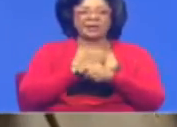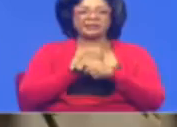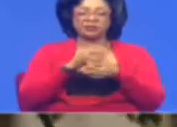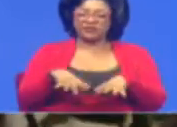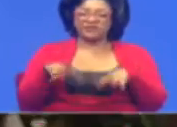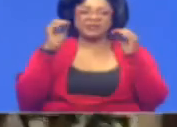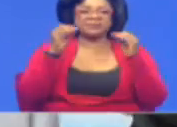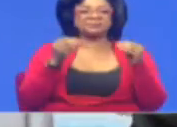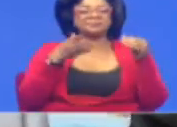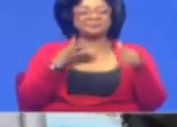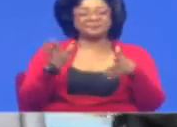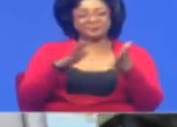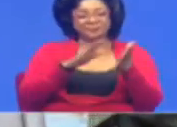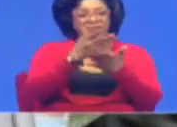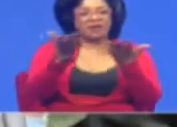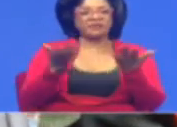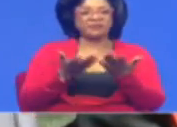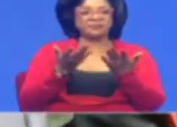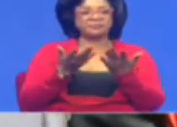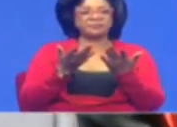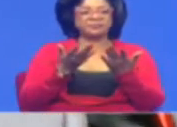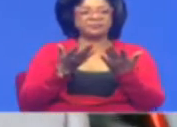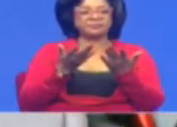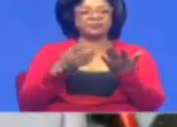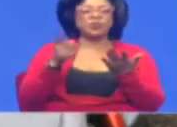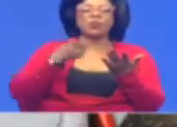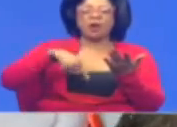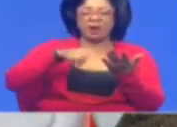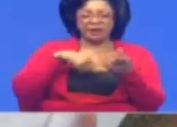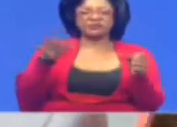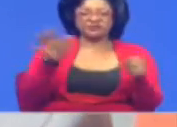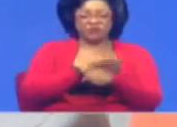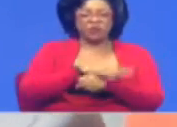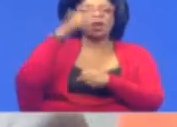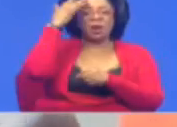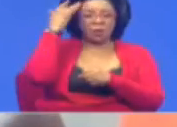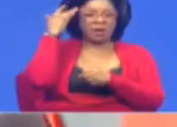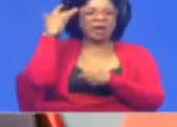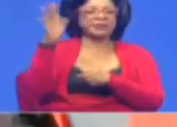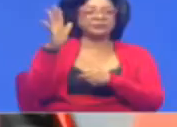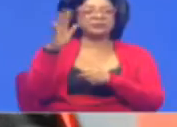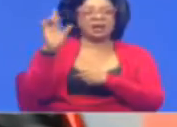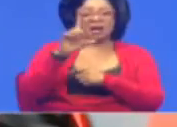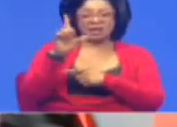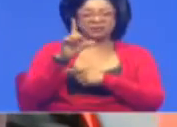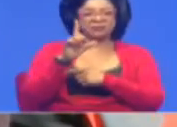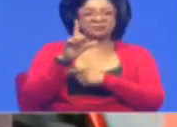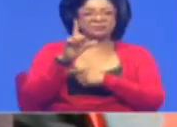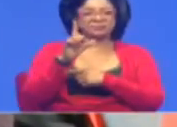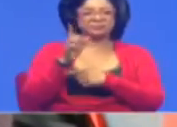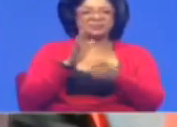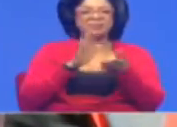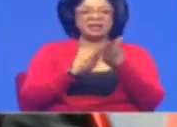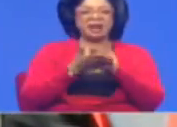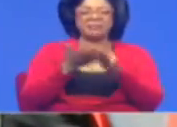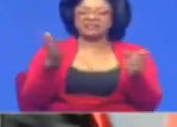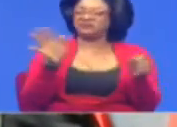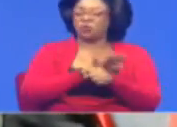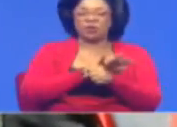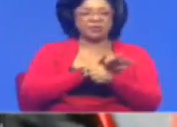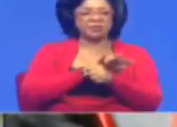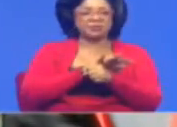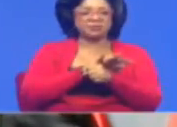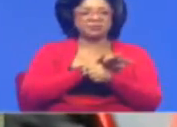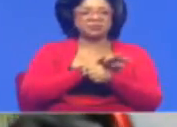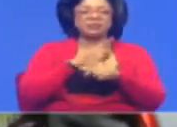the city's dead. We are fully aware that Langata Cemetery is becoming now full, but